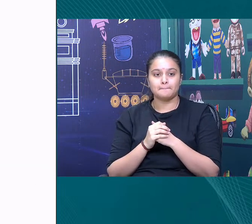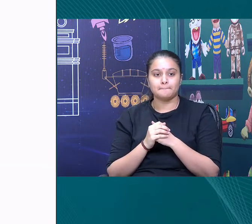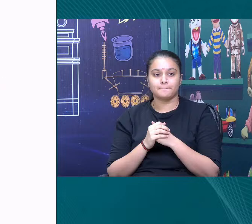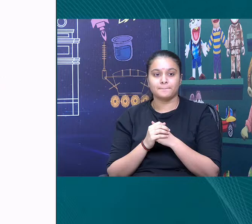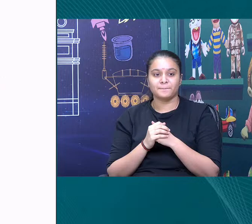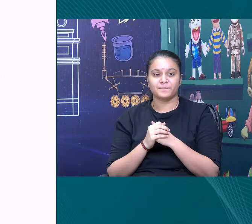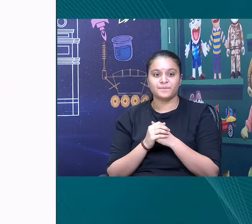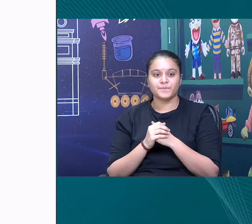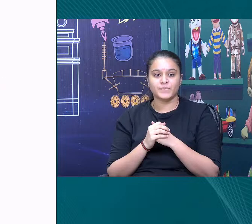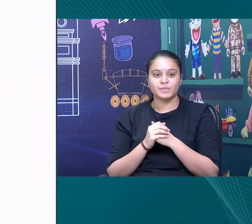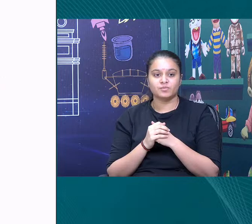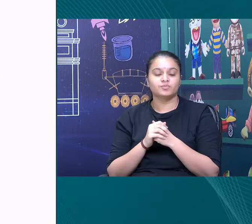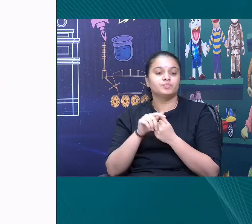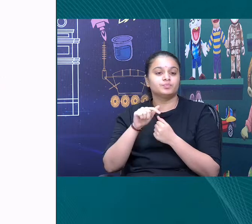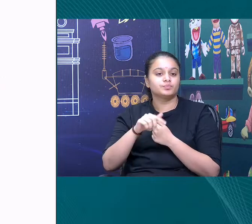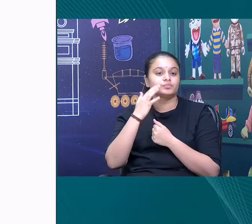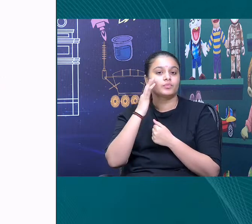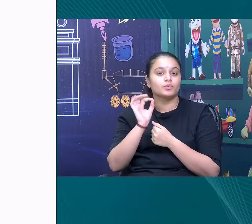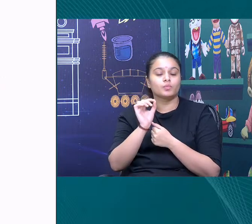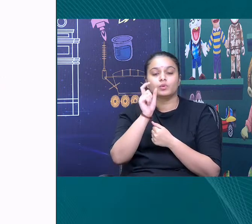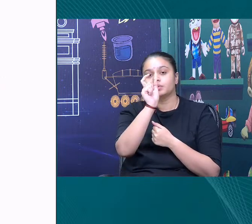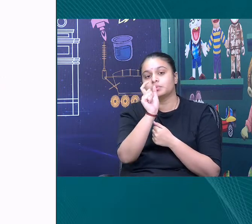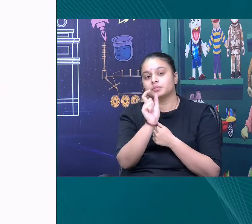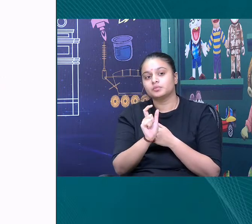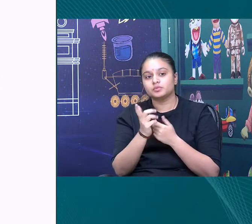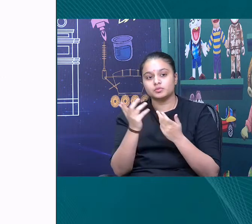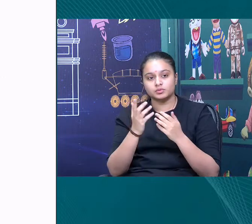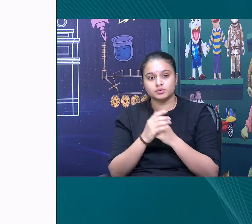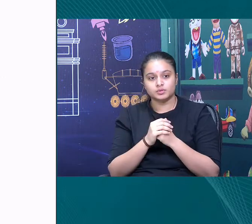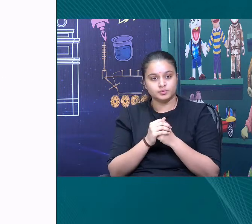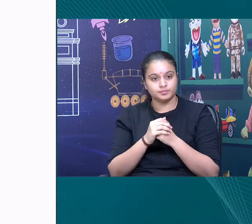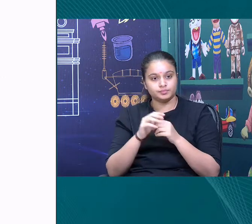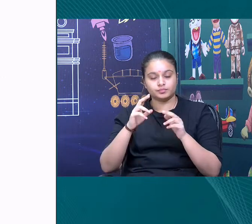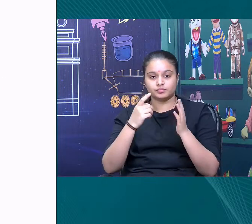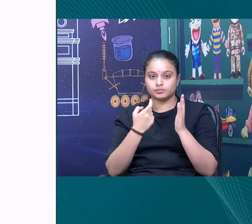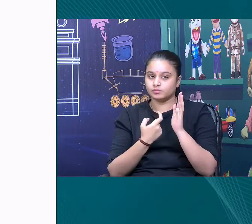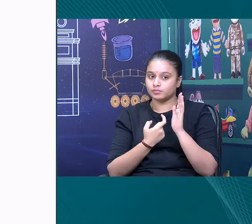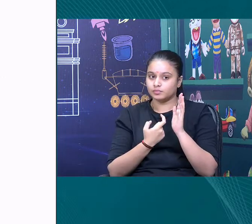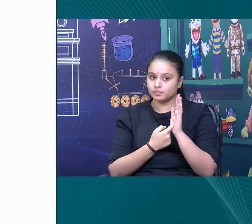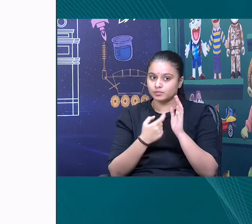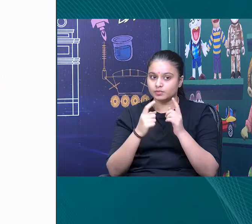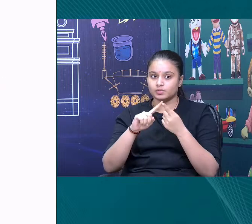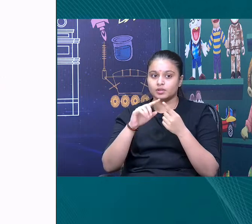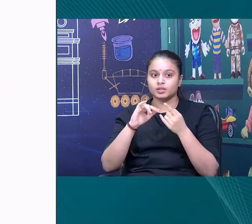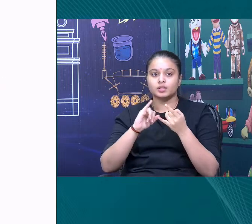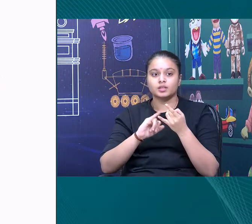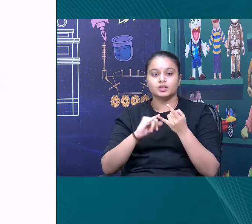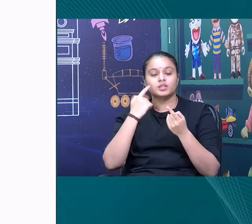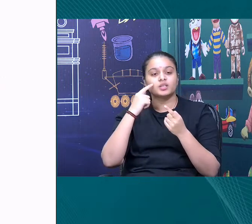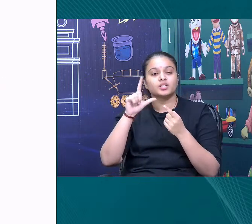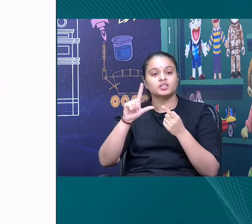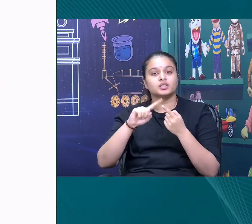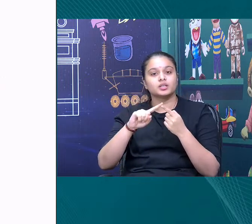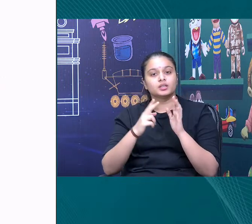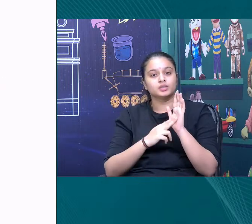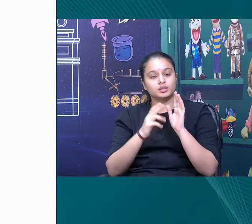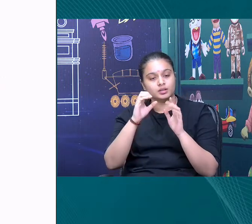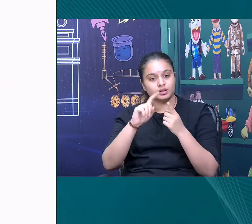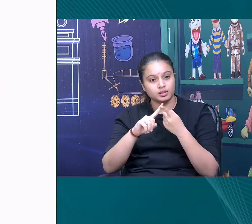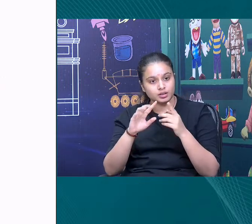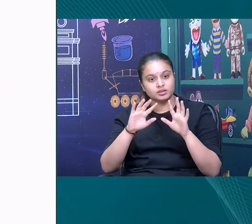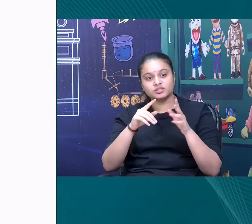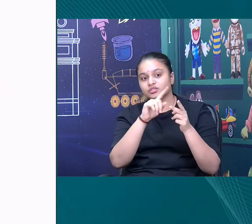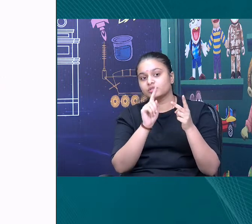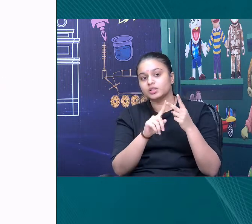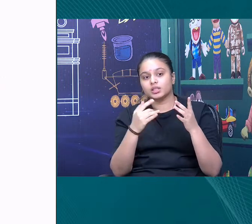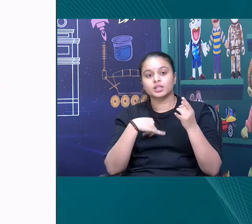Then major themes in this chapter are, first is resilience. We've already discussed resilience. Yes. Second is independence.